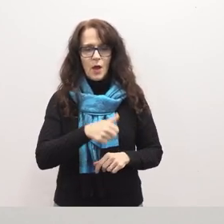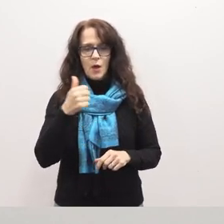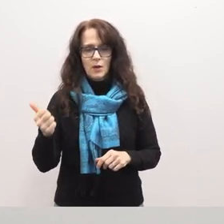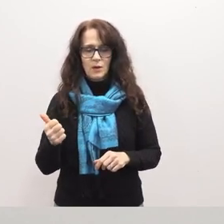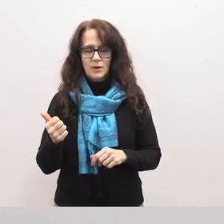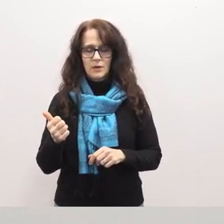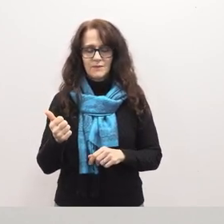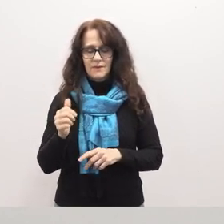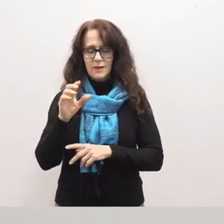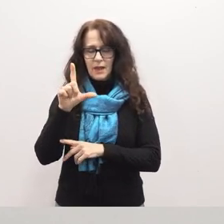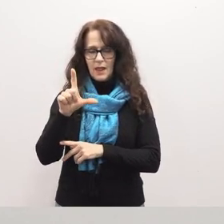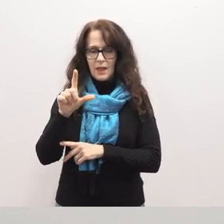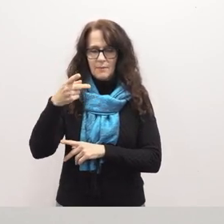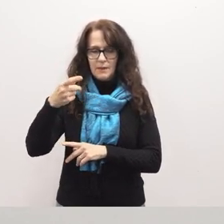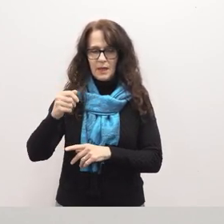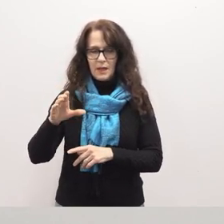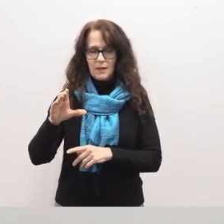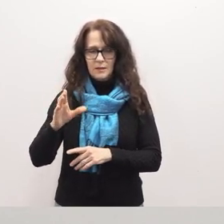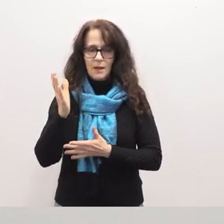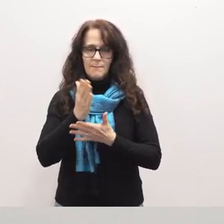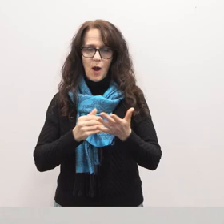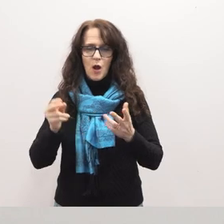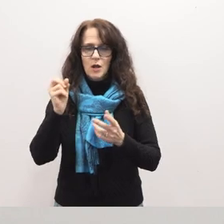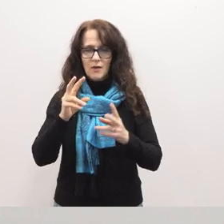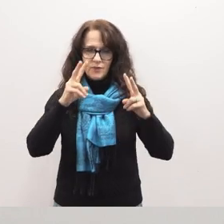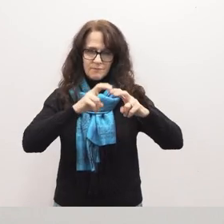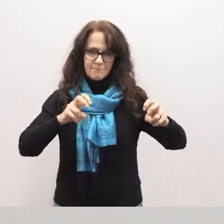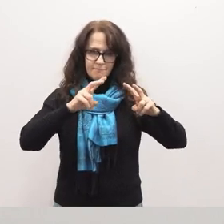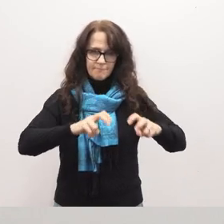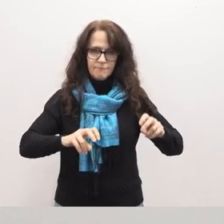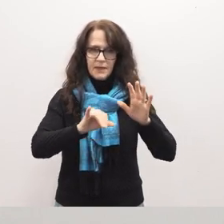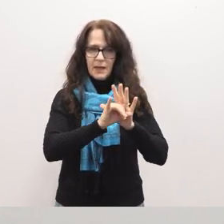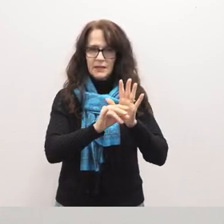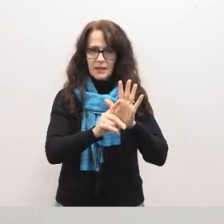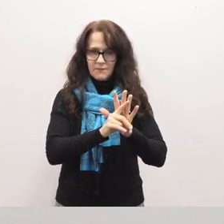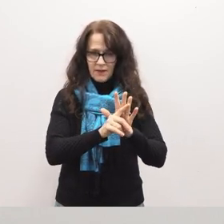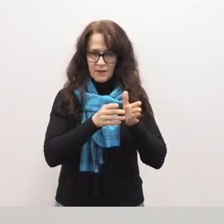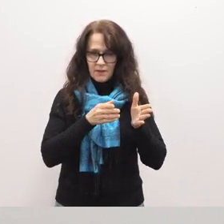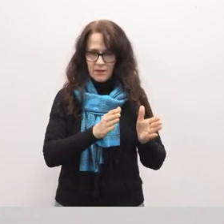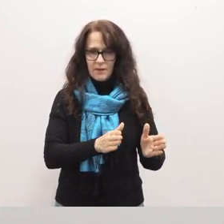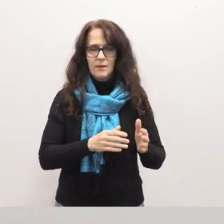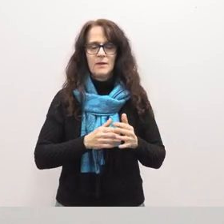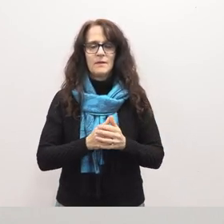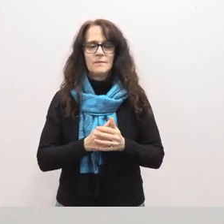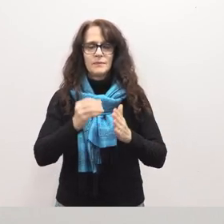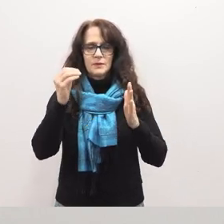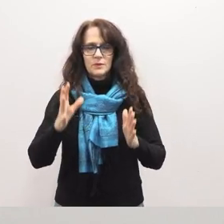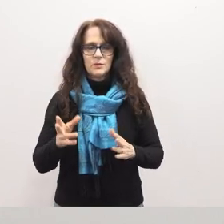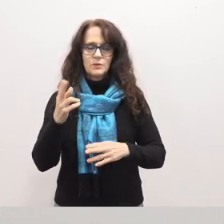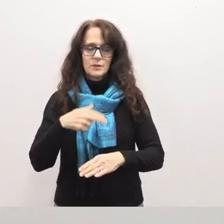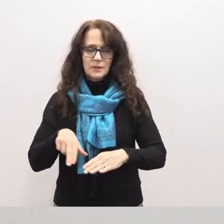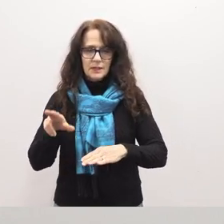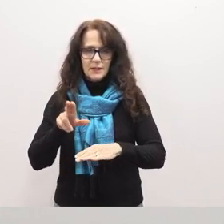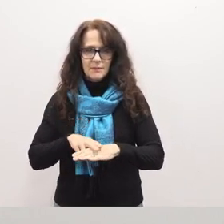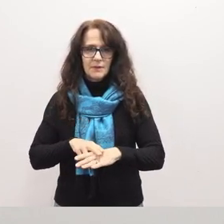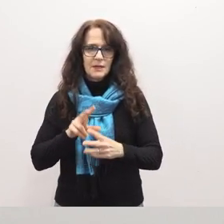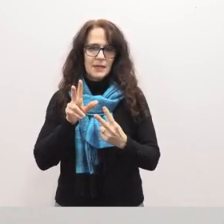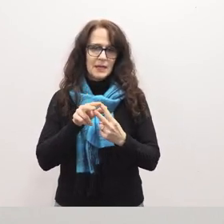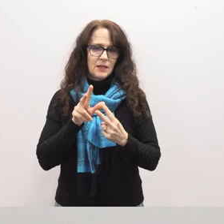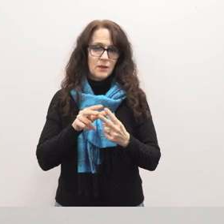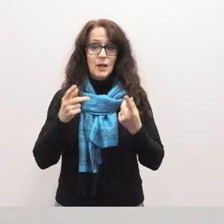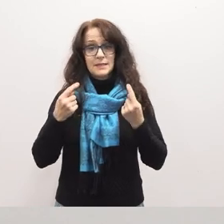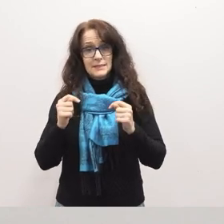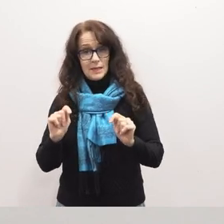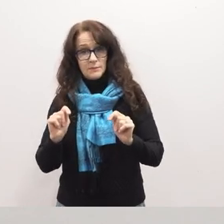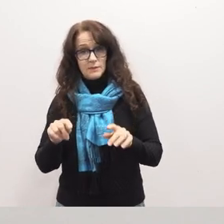LPAC. So that is part of the criteria by which they would be identified. These students typically will have either attempted